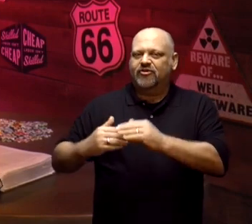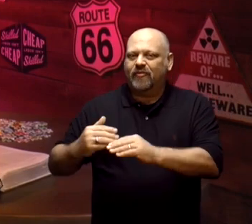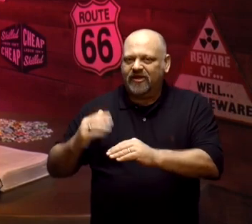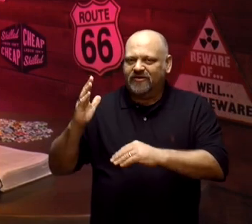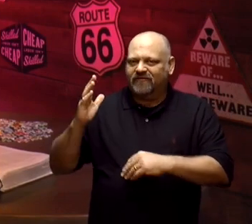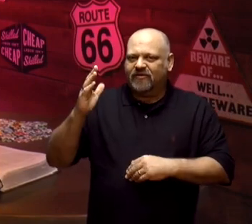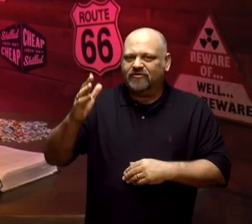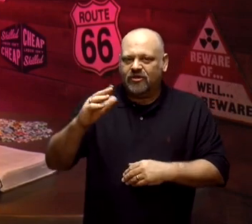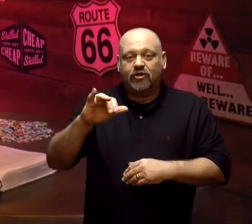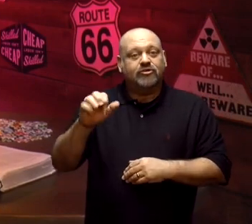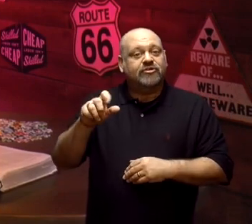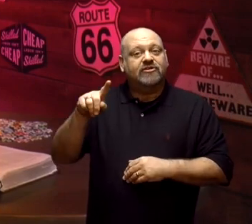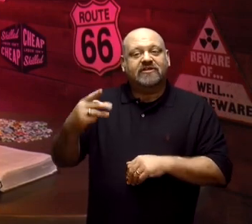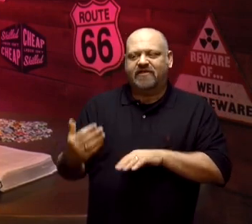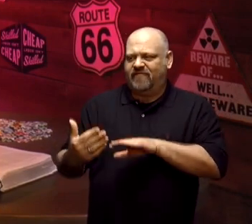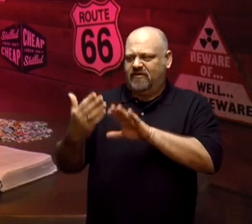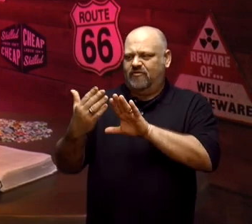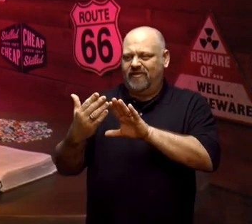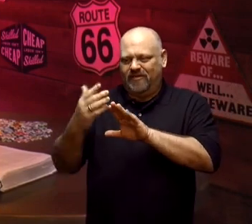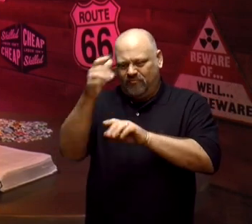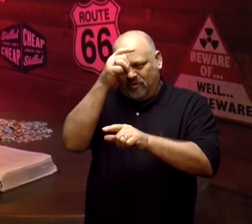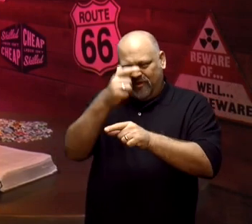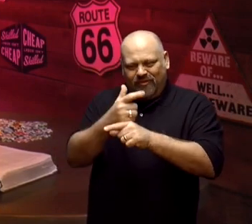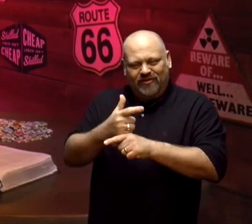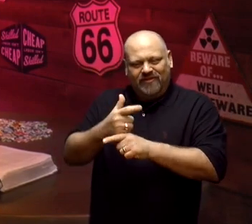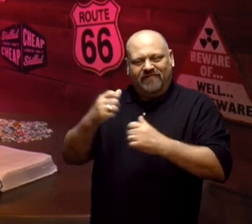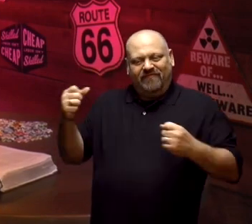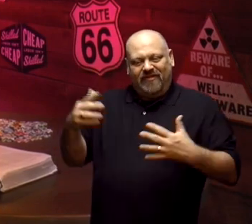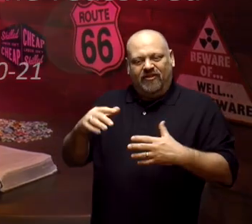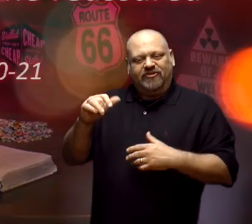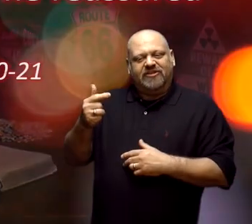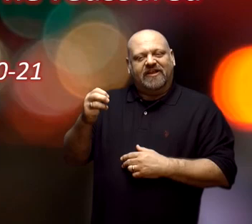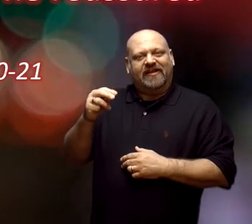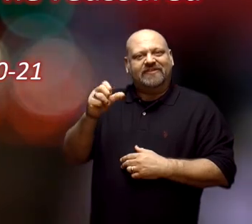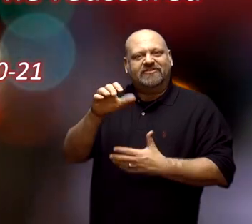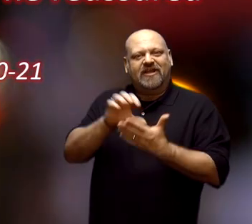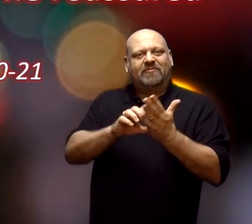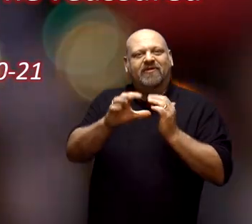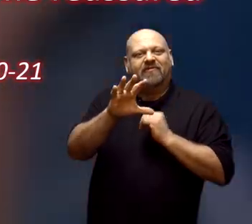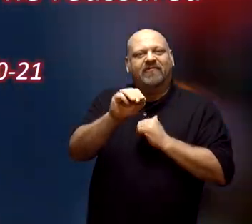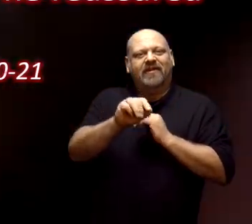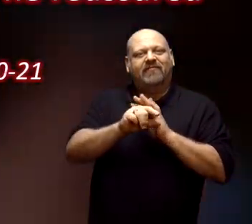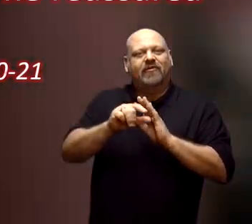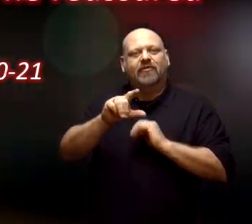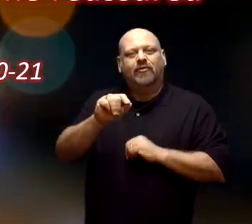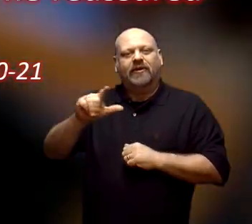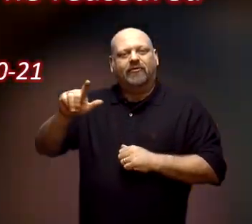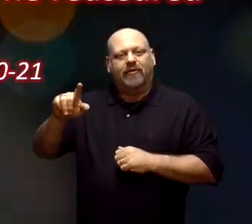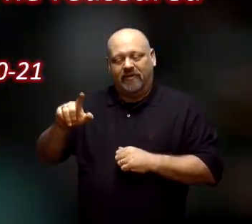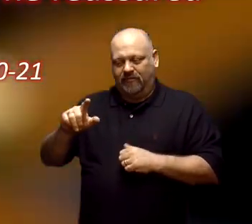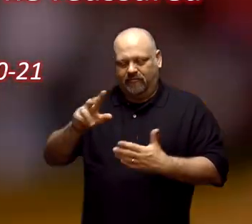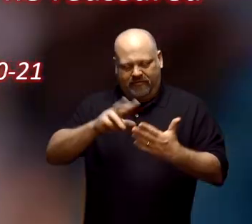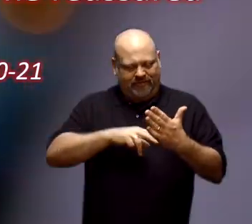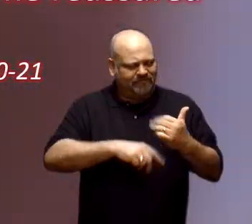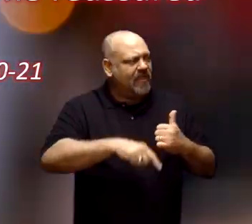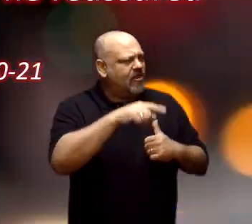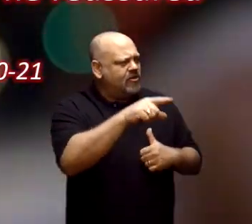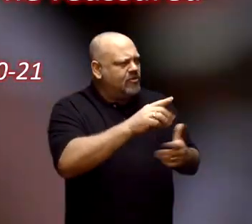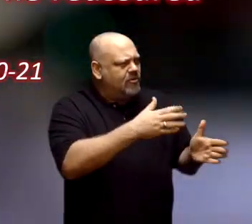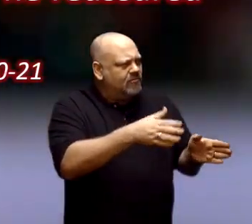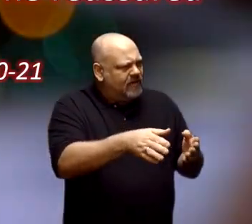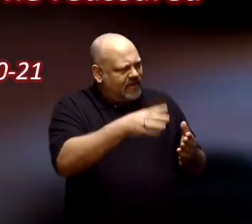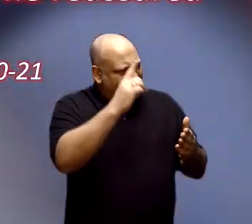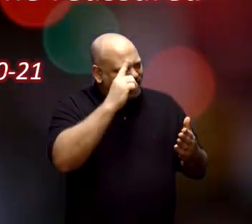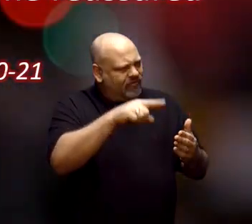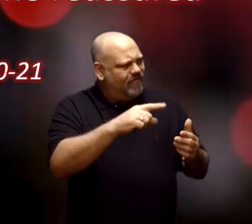his brother's fears in Genesis 50, 20, and 21, where we read, "You intended to harm me, but God intended